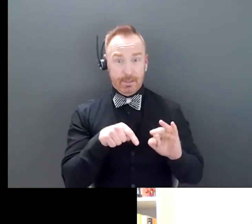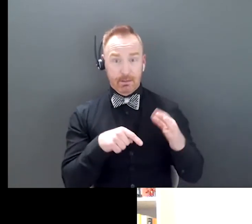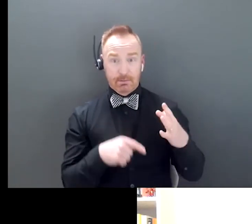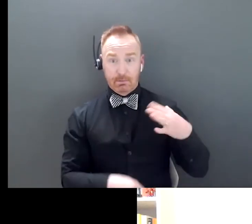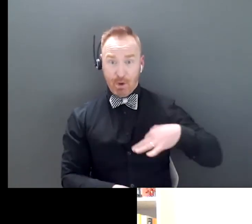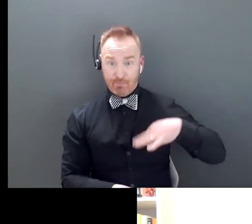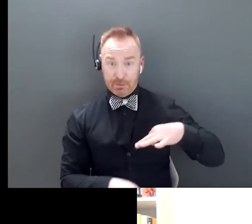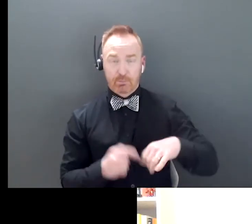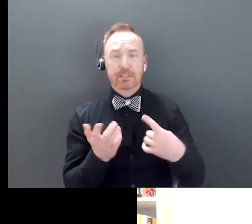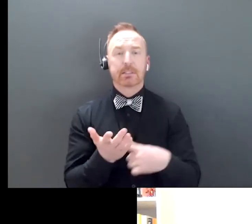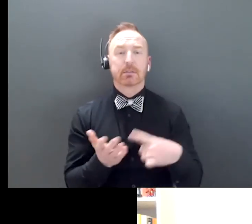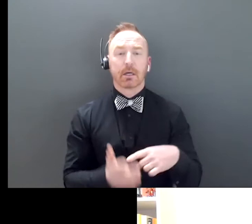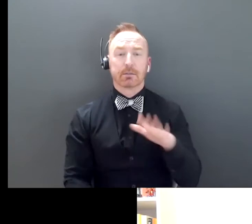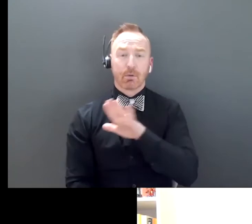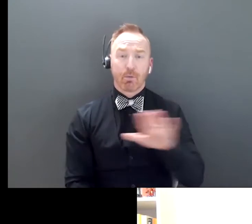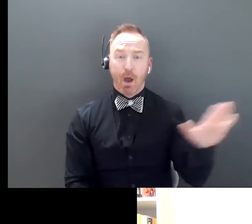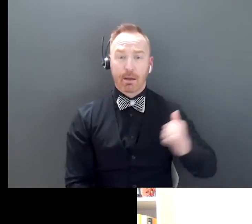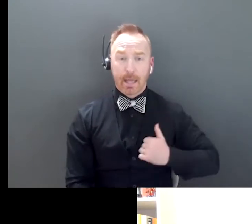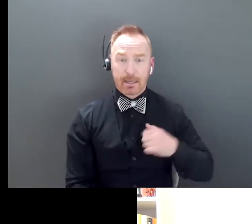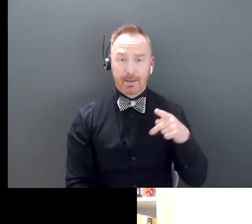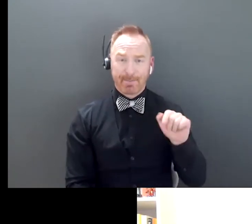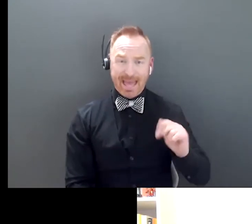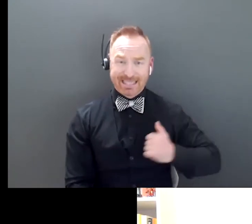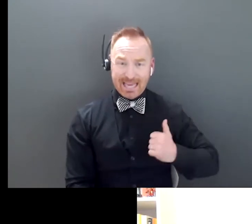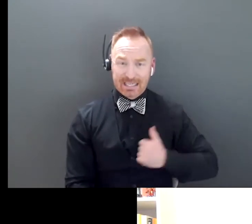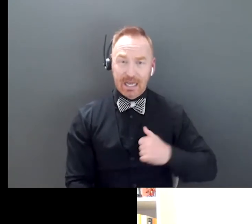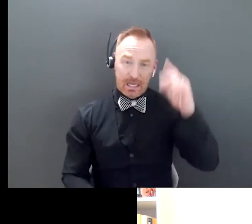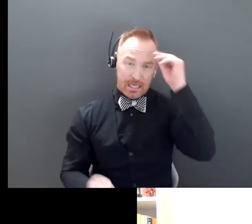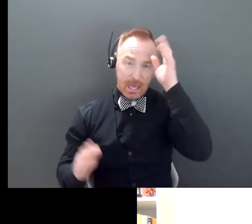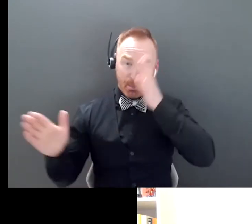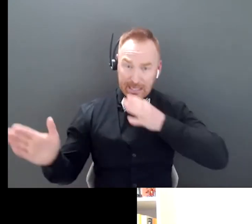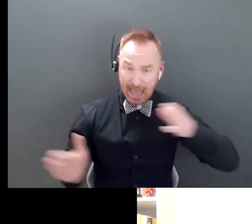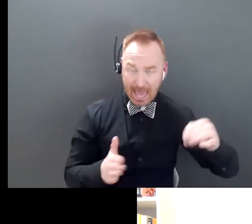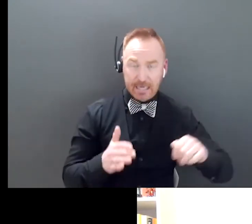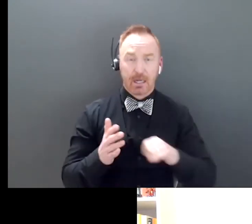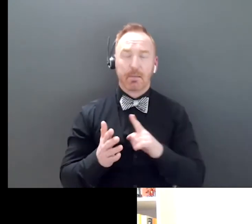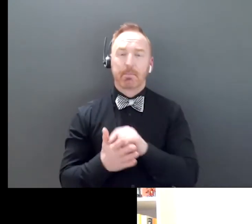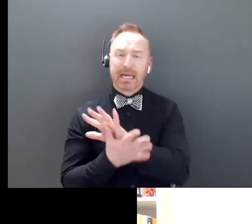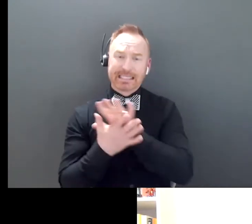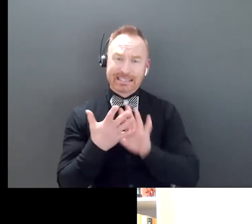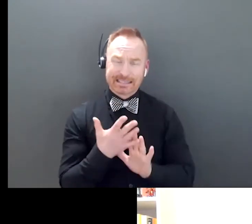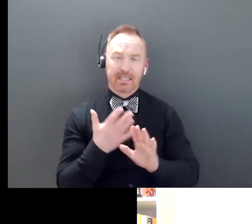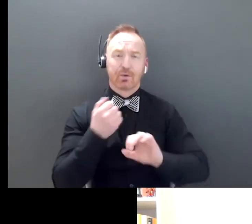of the Pan-Canadian strategy on disability and work in Canada. And one of the core concepts is creating disability confidence